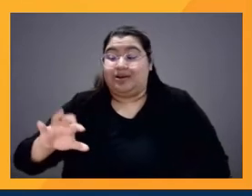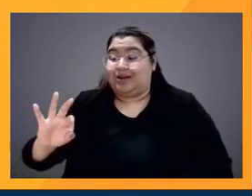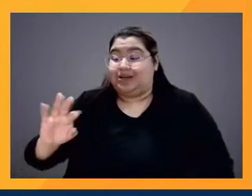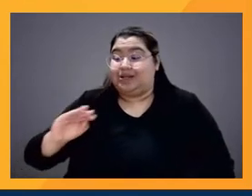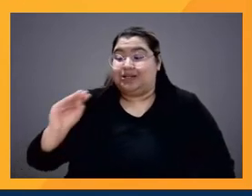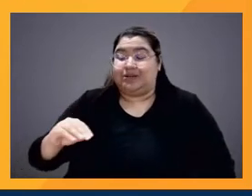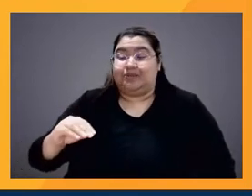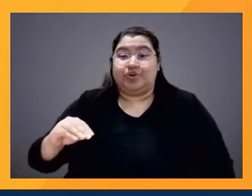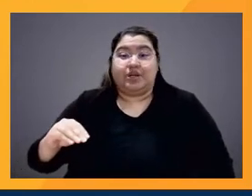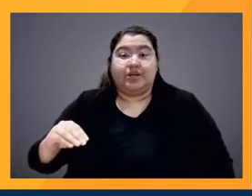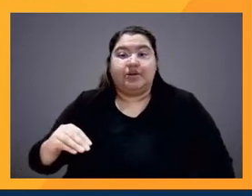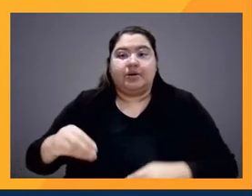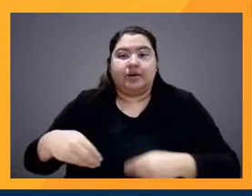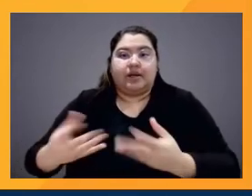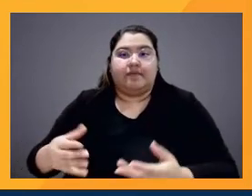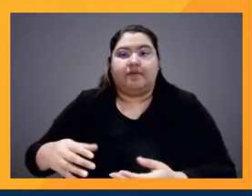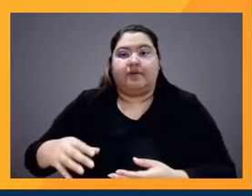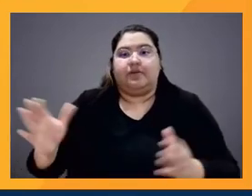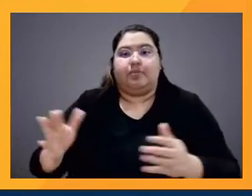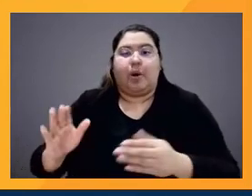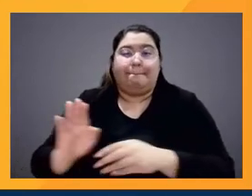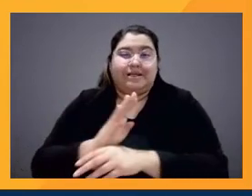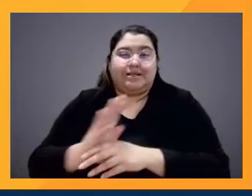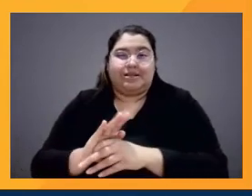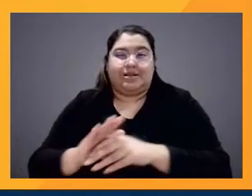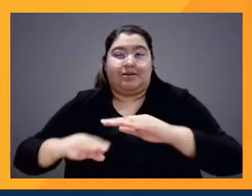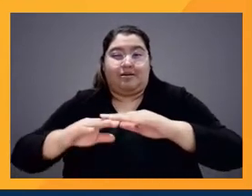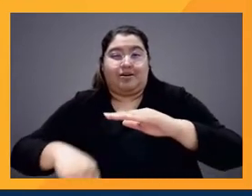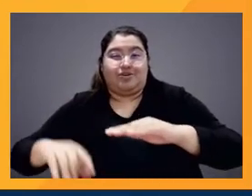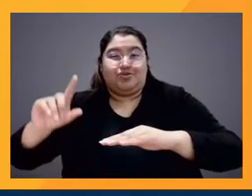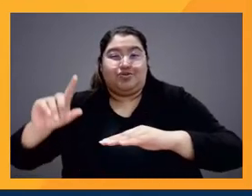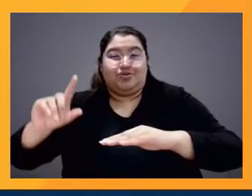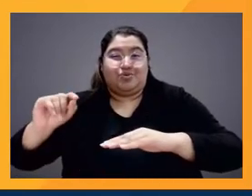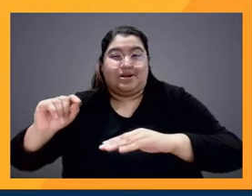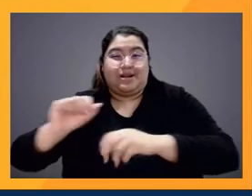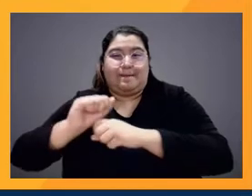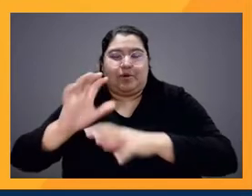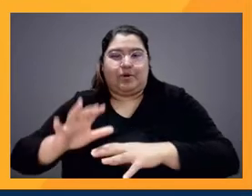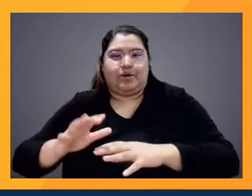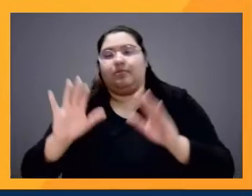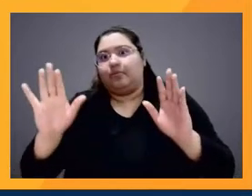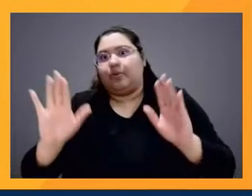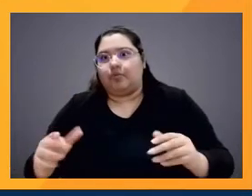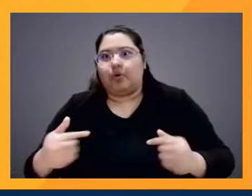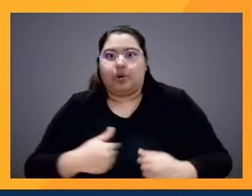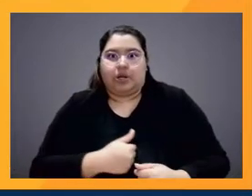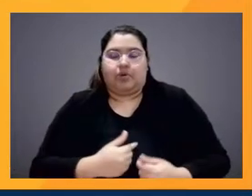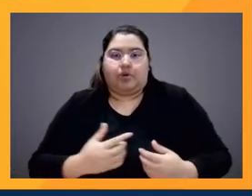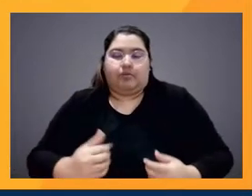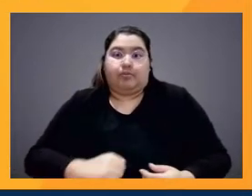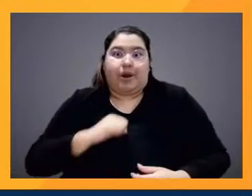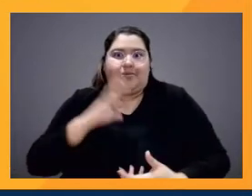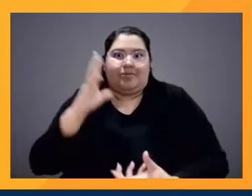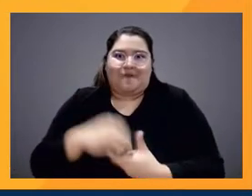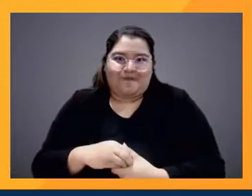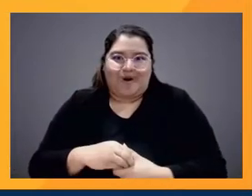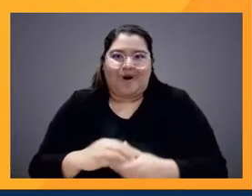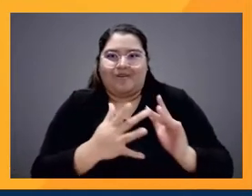had disproportionate impact, as their communities have been disproportionately impacted as well. And we saw them struggling to access